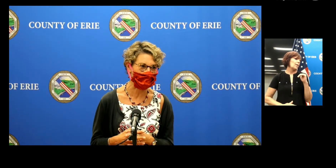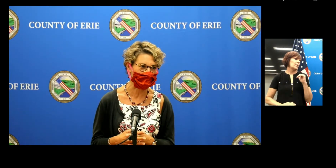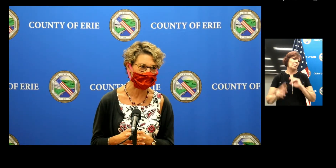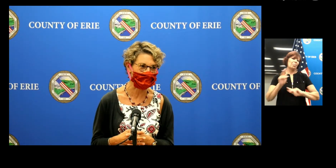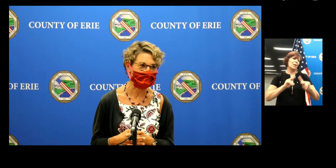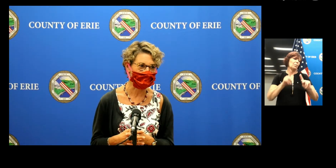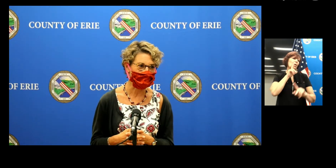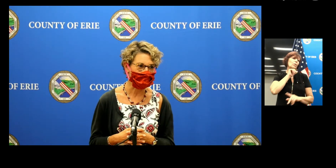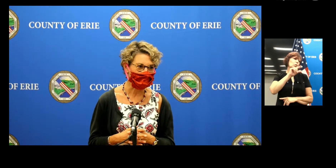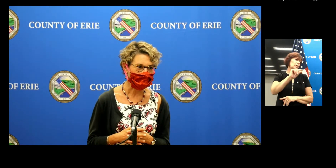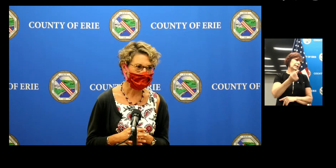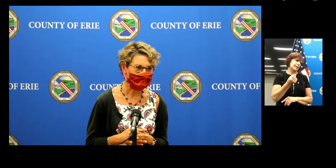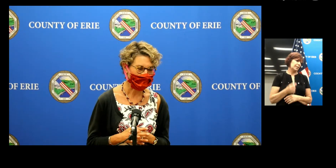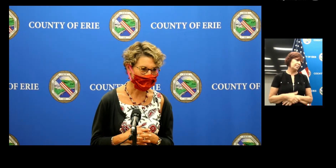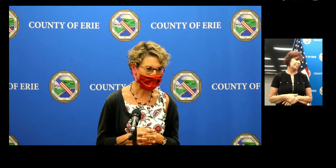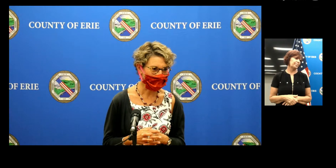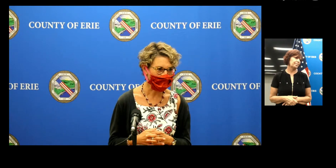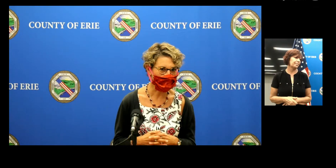their 20s.